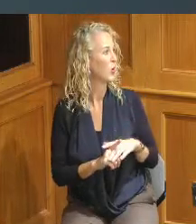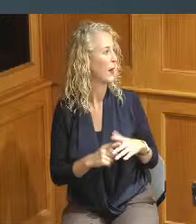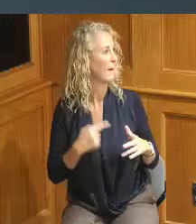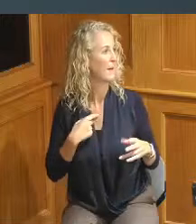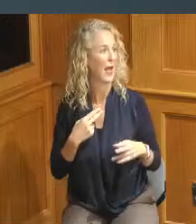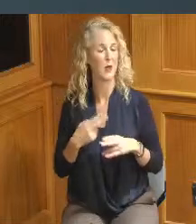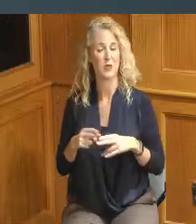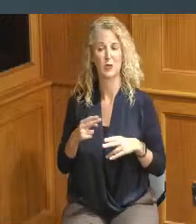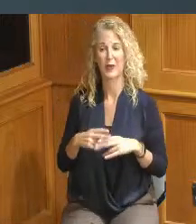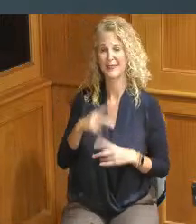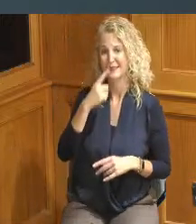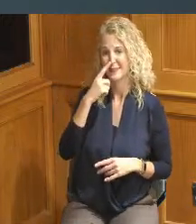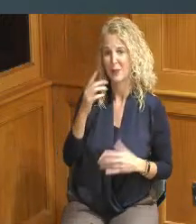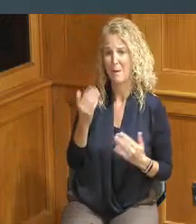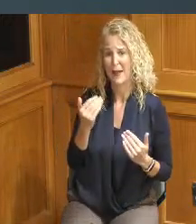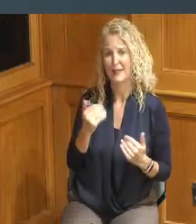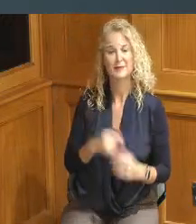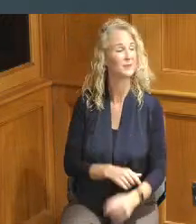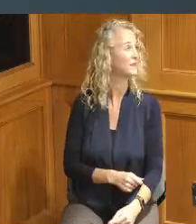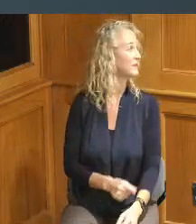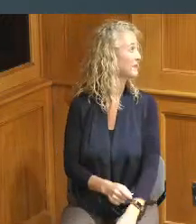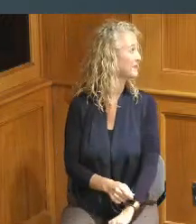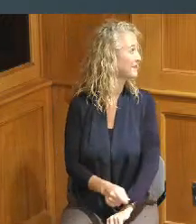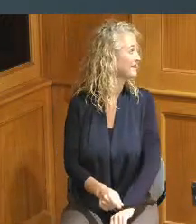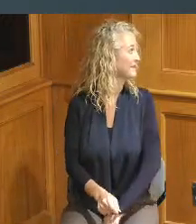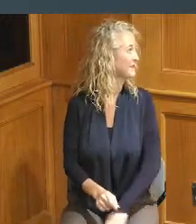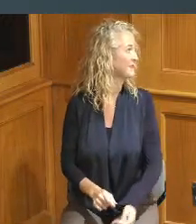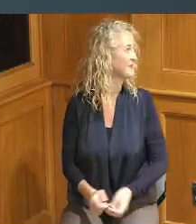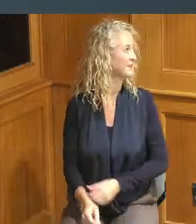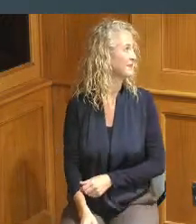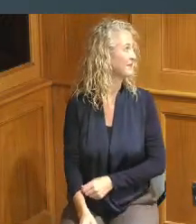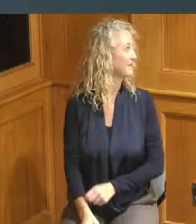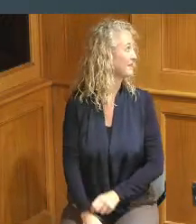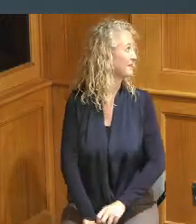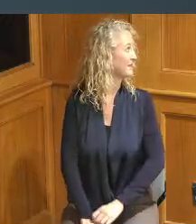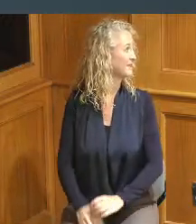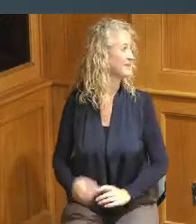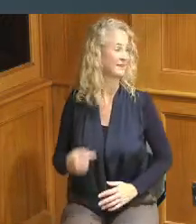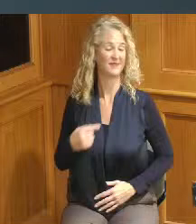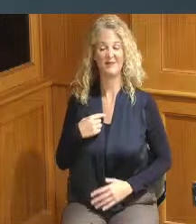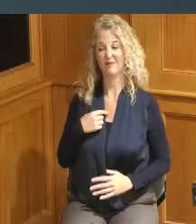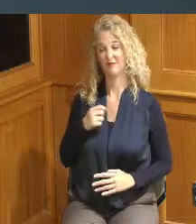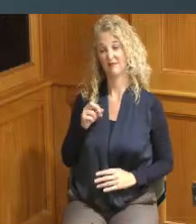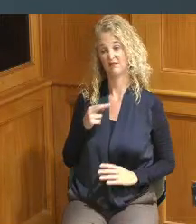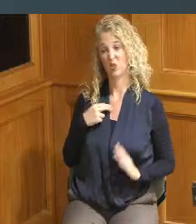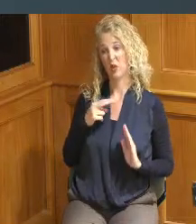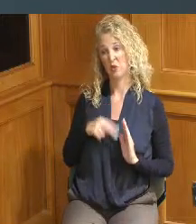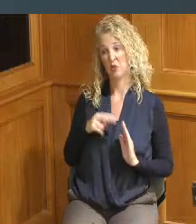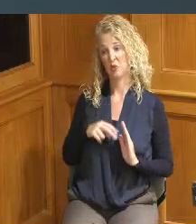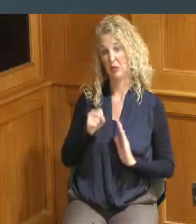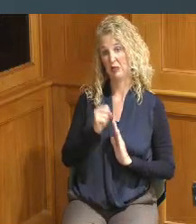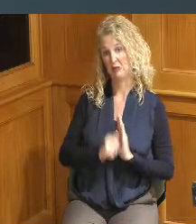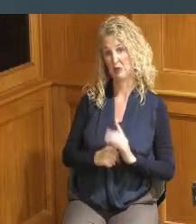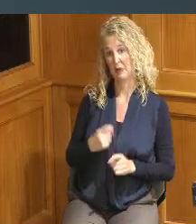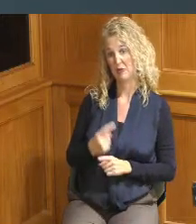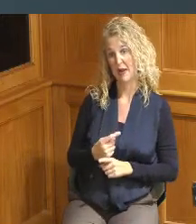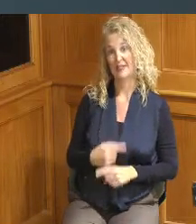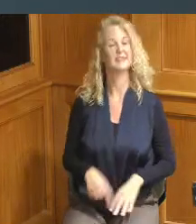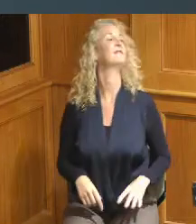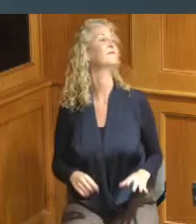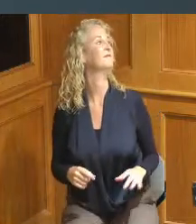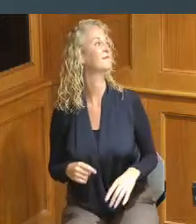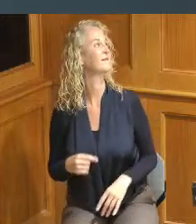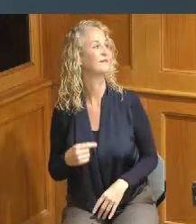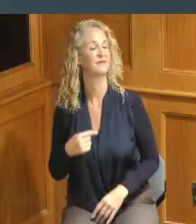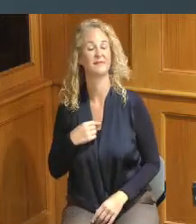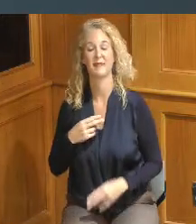Okay, yes, please go forward. I'm reading the script. I'm going to read the script. I